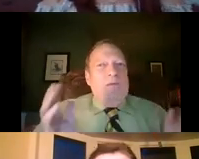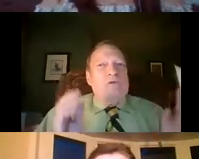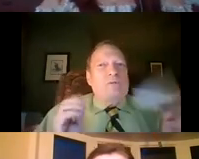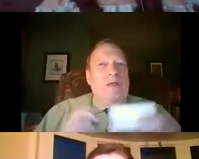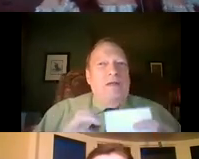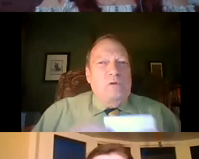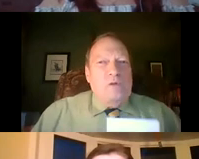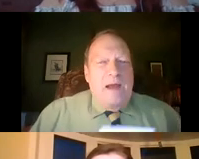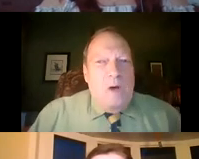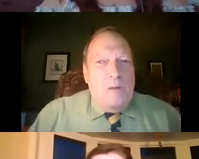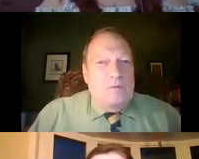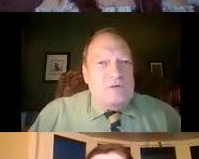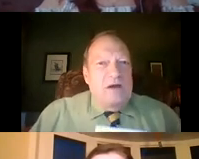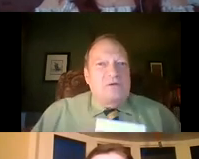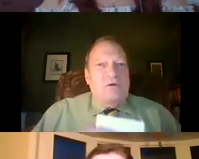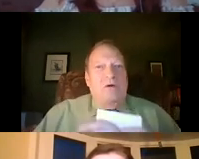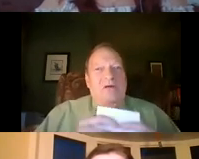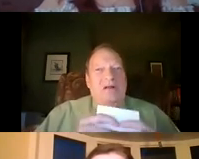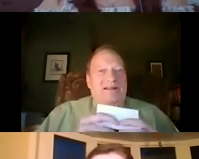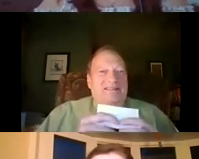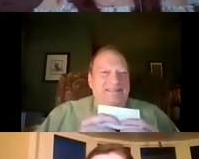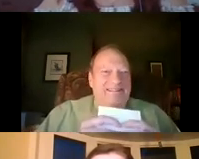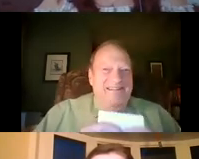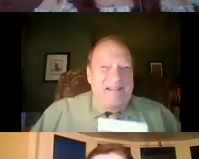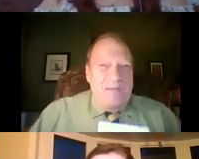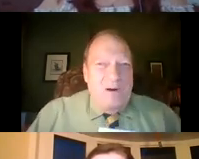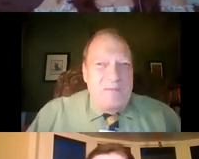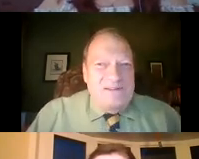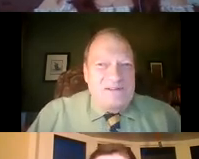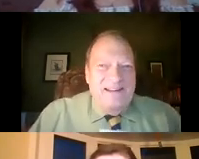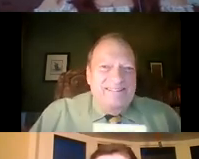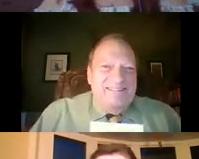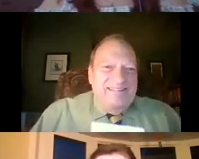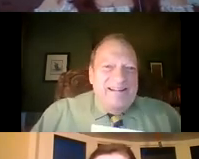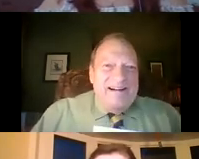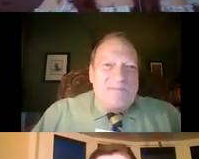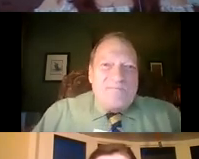I'm sure being playing music man at Brockport is the height of his career, not Perry Mason.